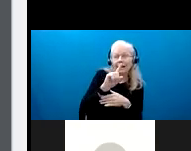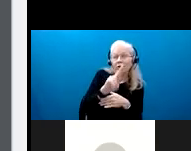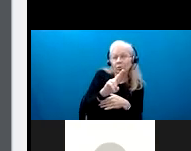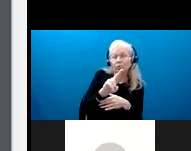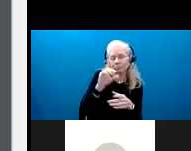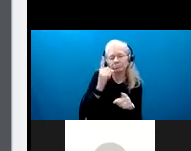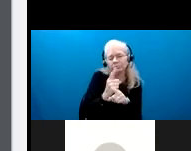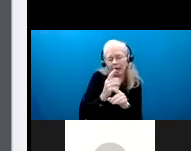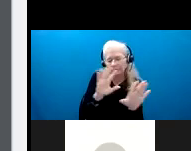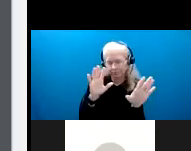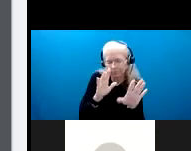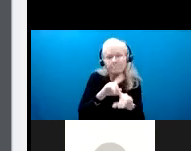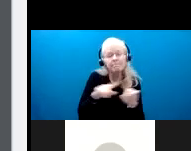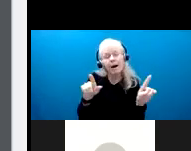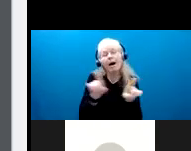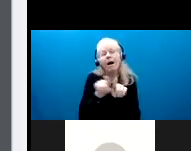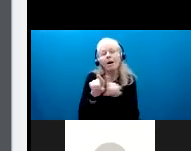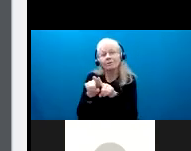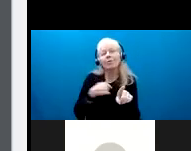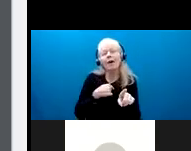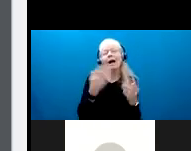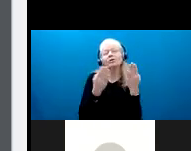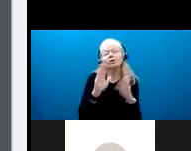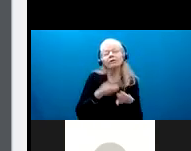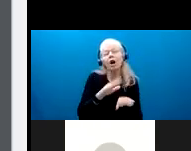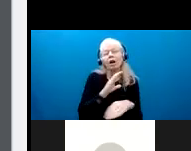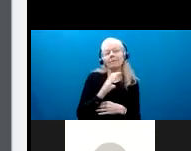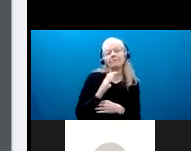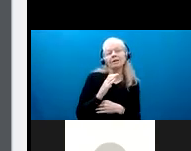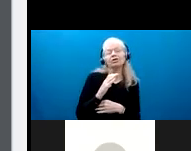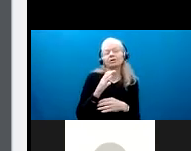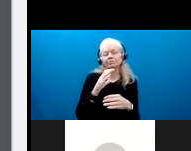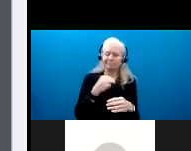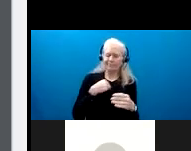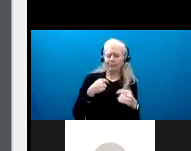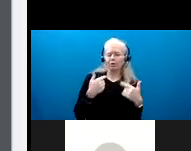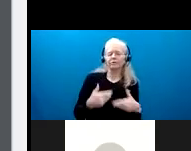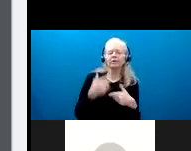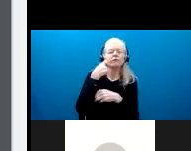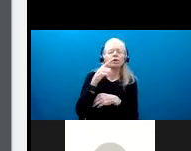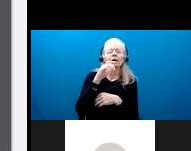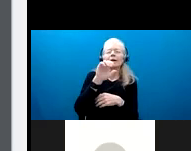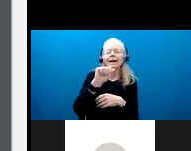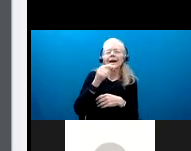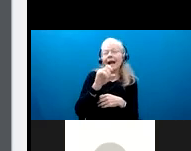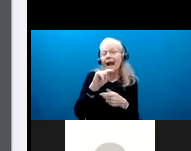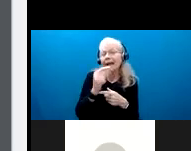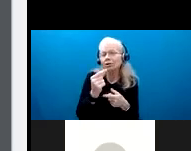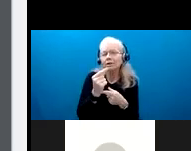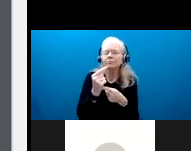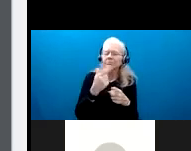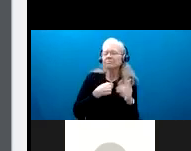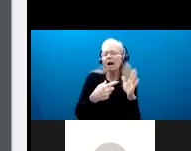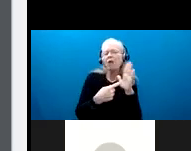I'm serve on the member of Commission on Aging, a disproportionate number of people, I mean, and I represent kind of the elder